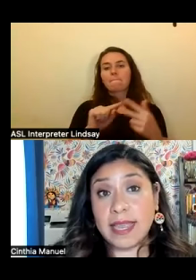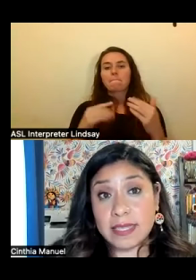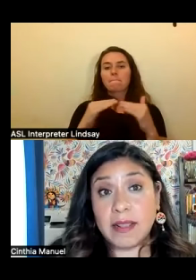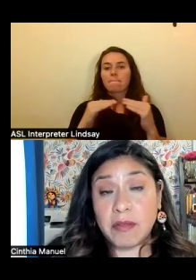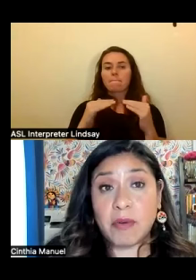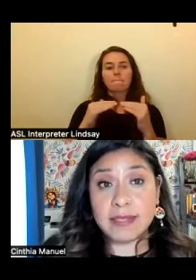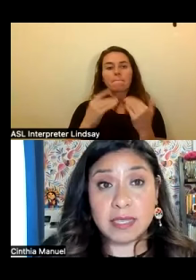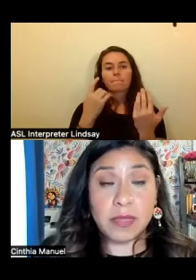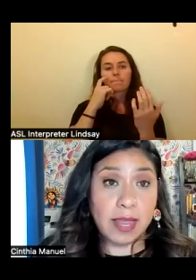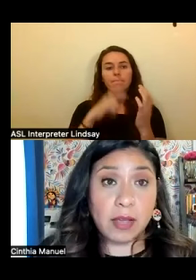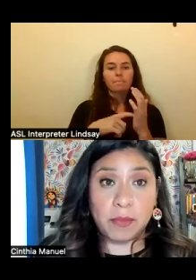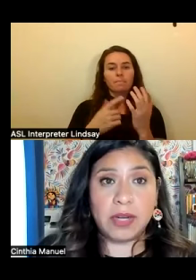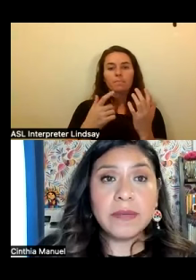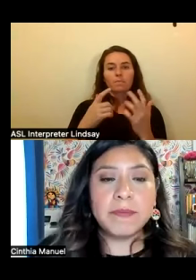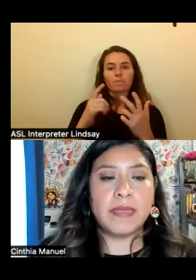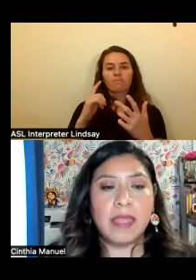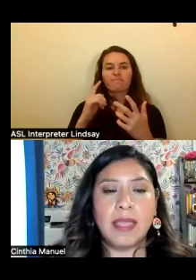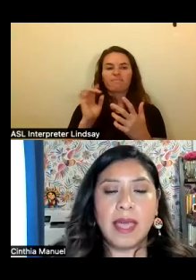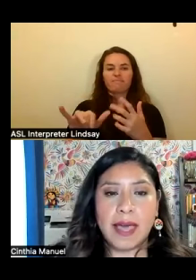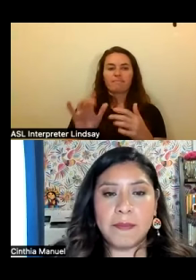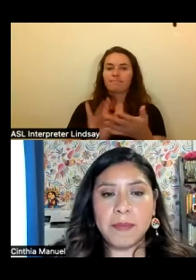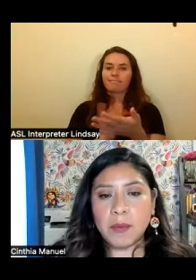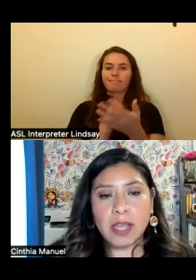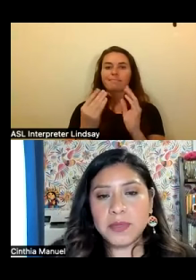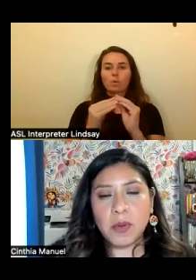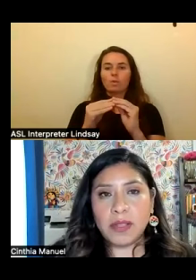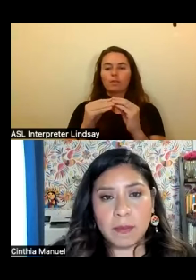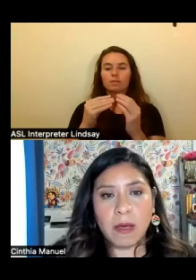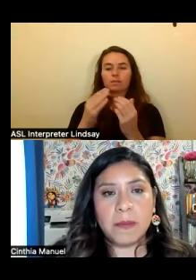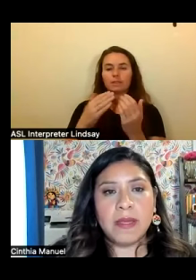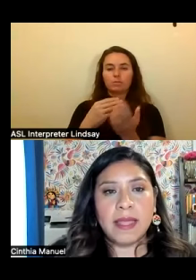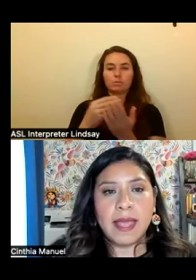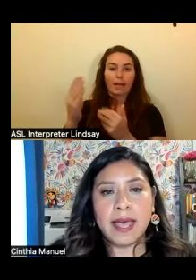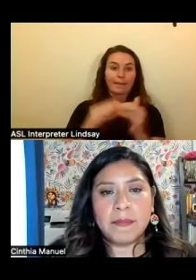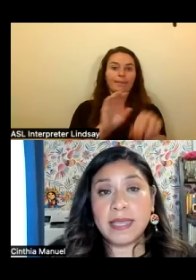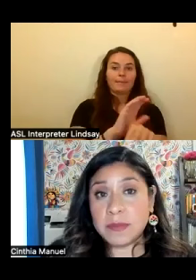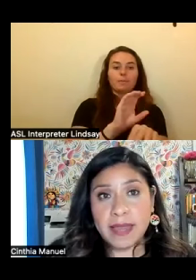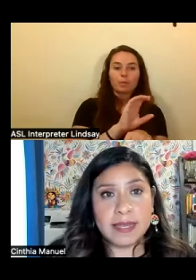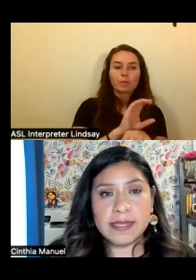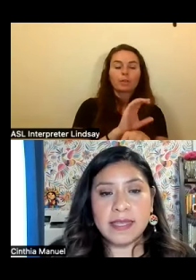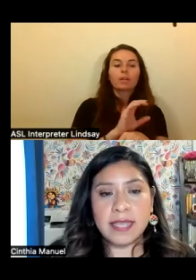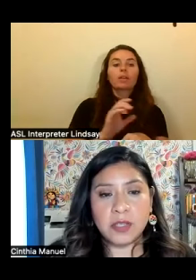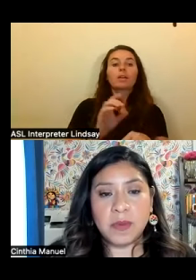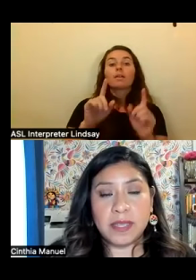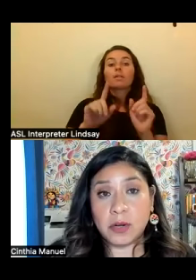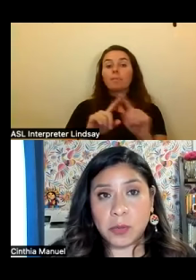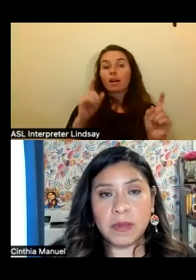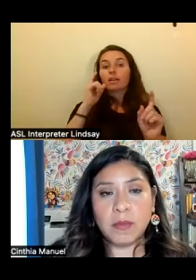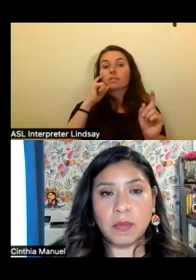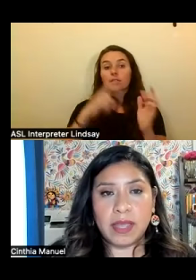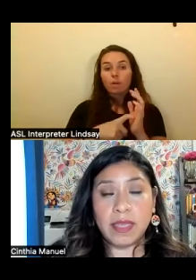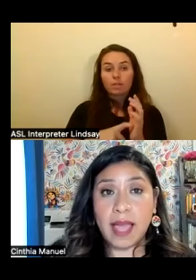cases it is a little bit more accessible than a computer. But when it comes to all the above, Hispanics tend to be the